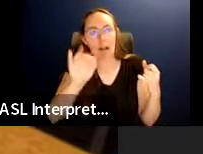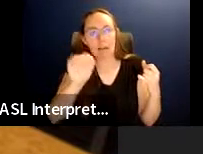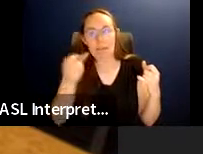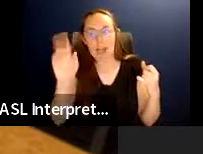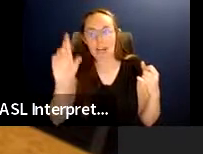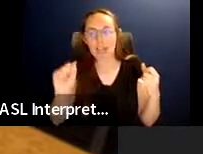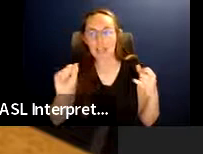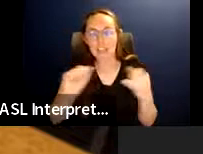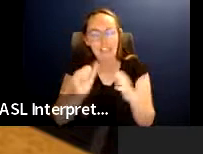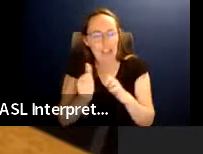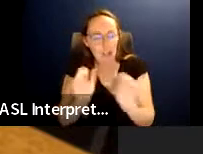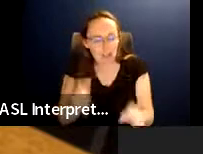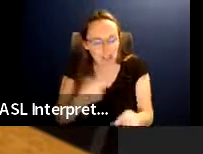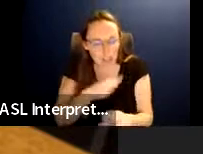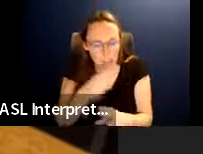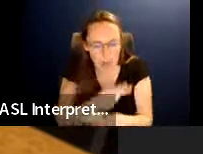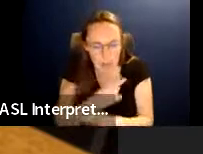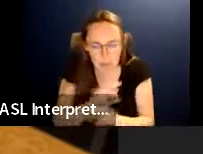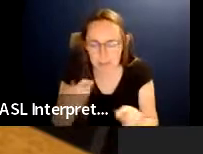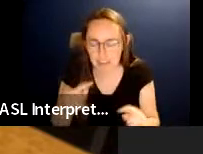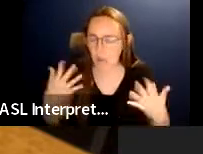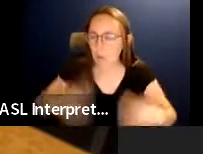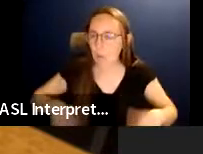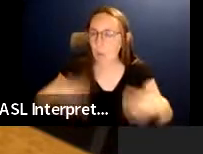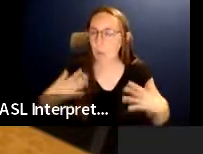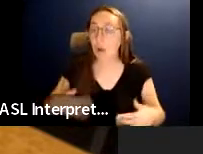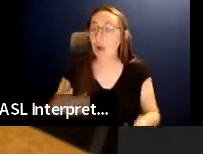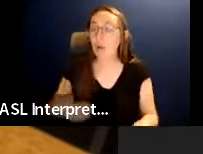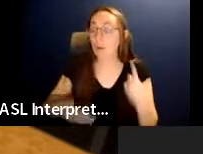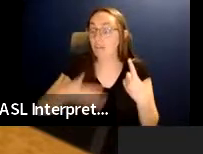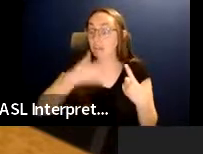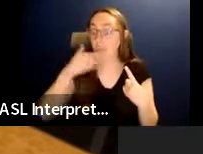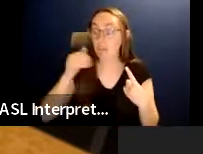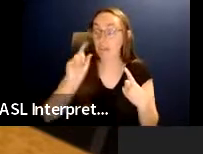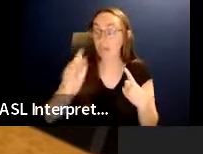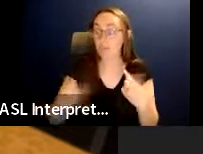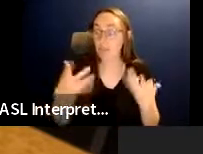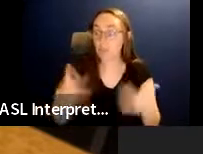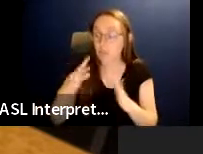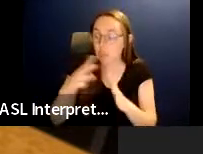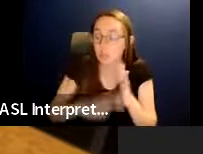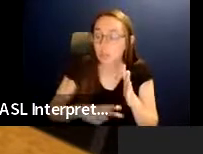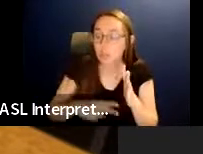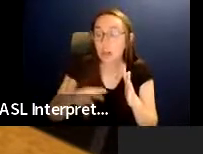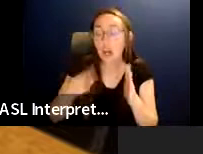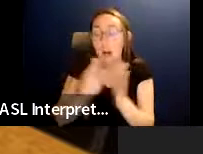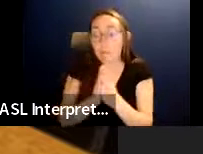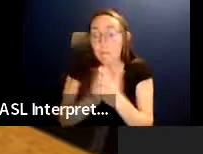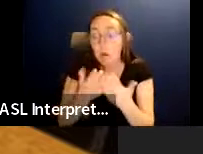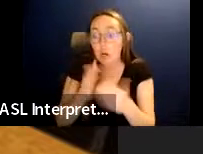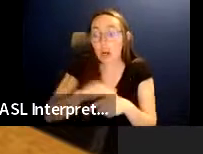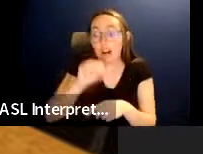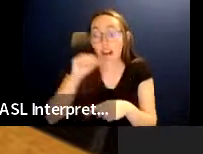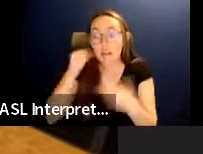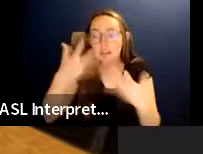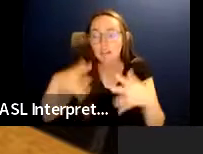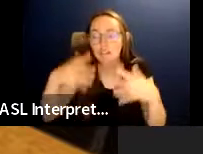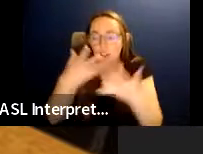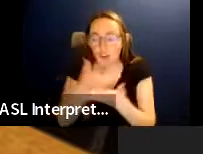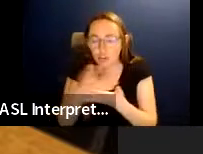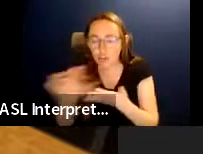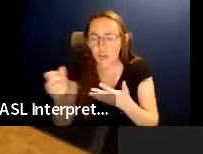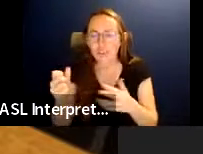Yeah. This is the best question I've read yet. Your book is sold out on Amazon. Where can people buy it? It's